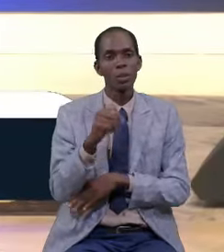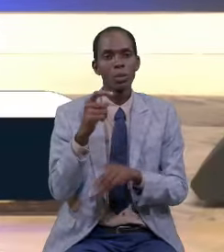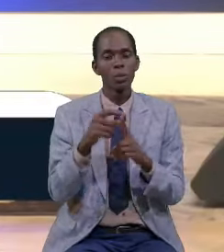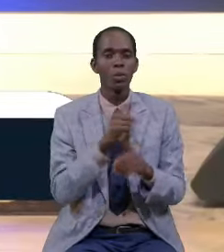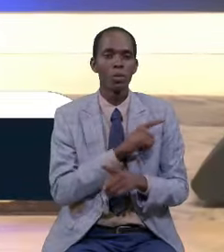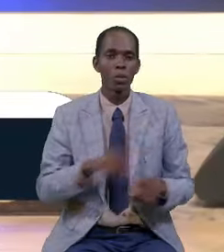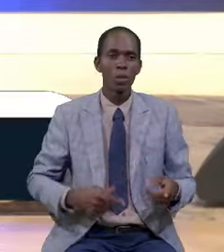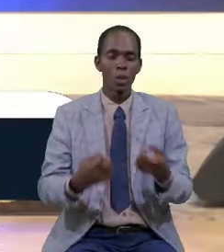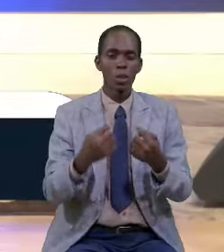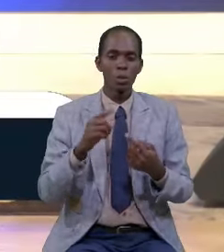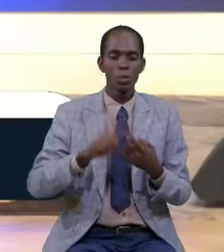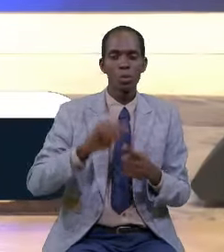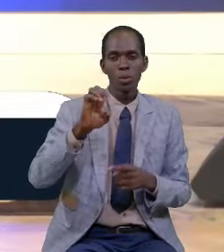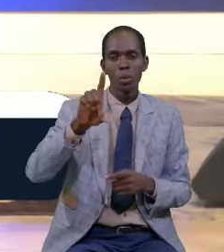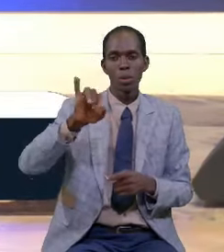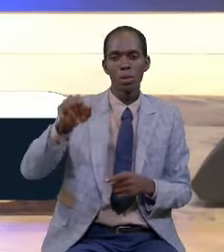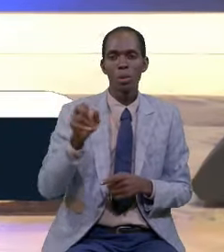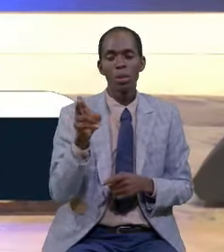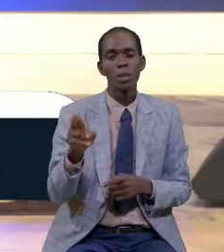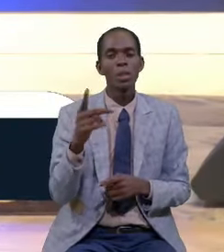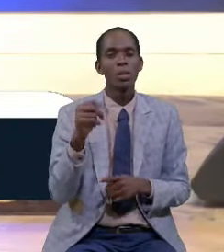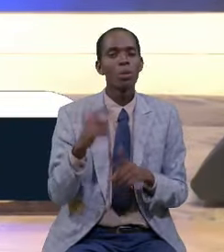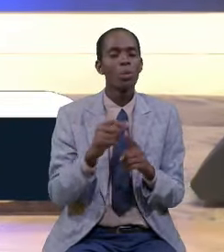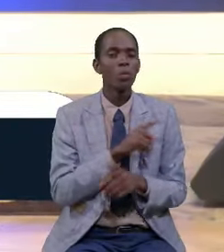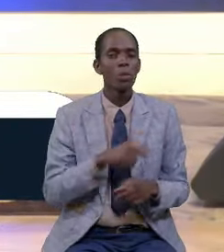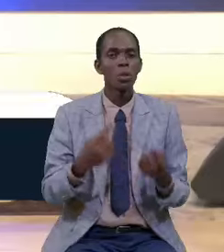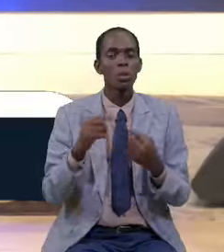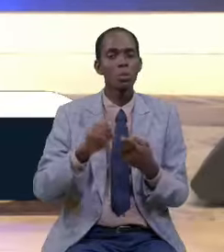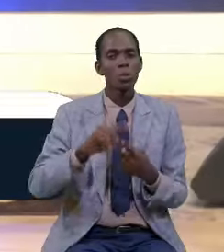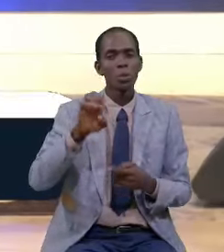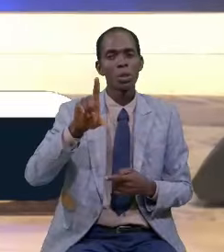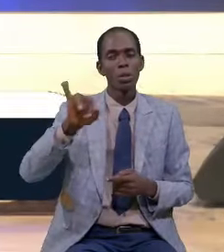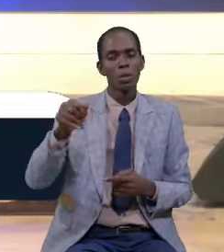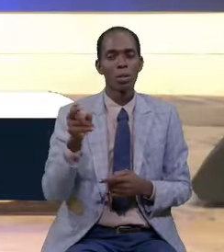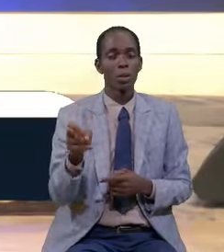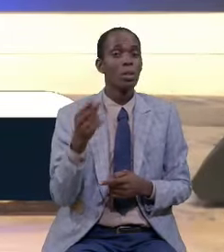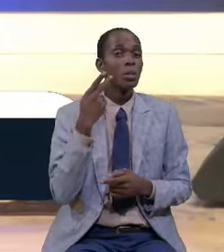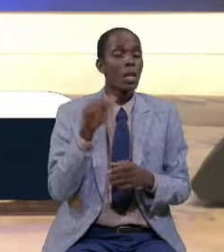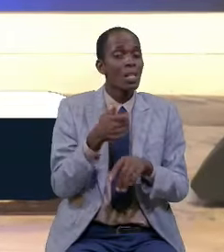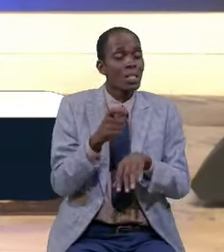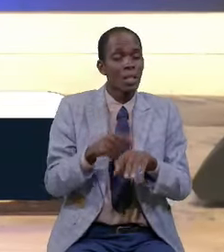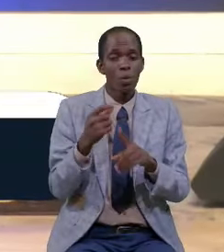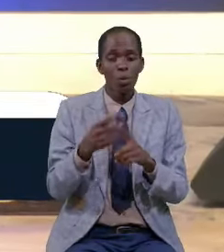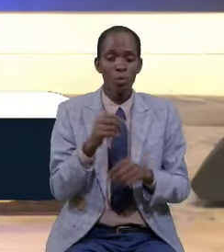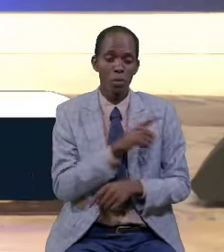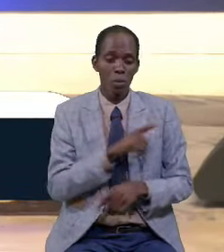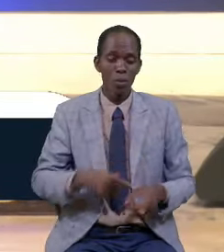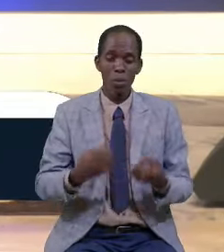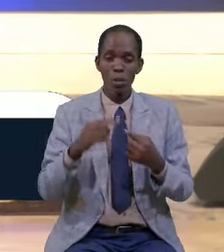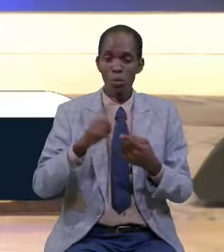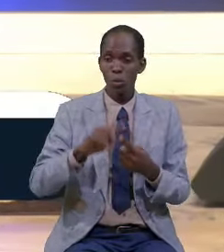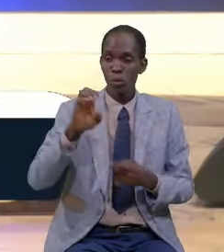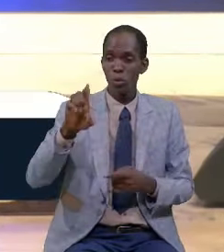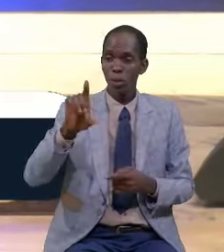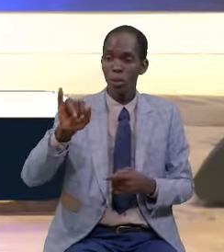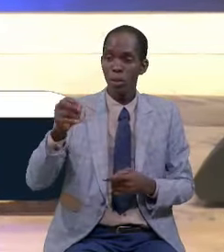Elijah. The word of the Lord came to Elijah. You know, anytime the word of the Lord came to Elijah, he knew that there was going